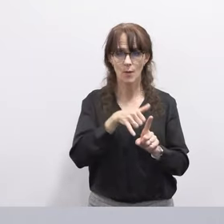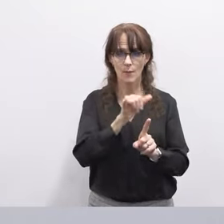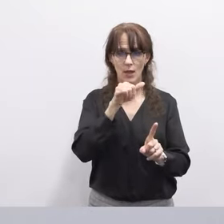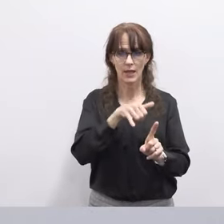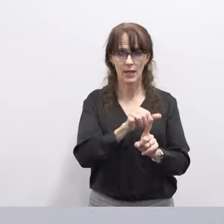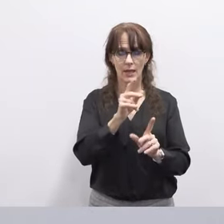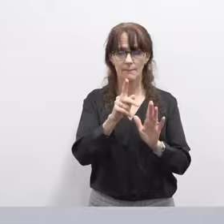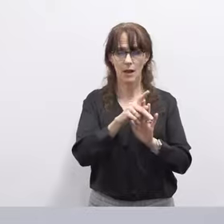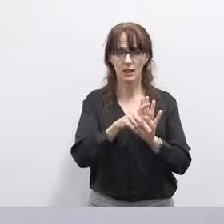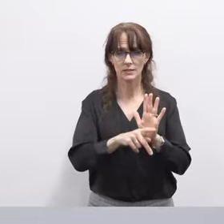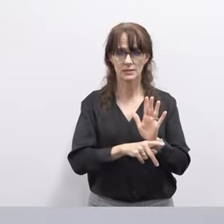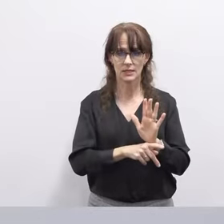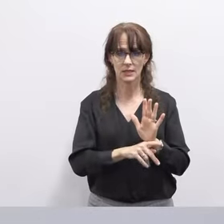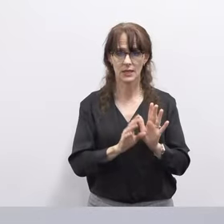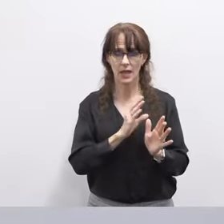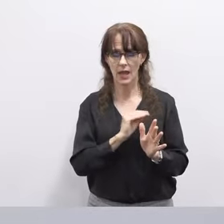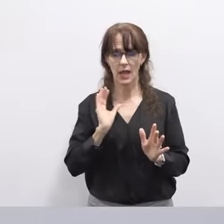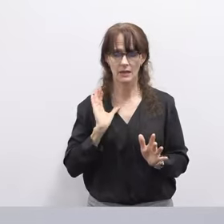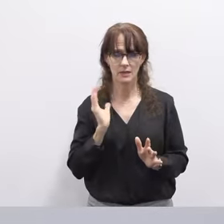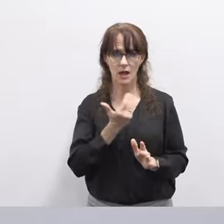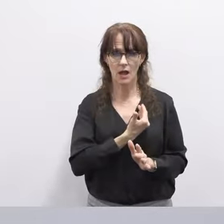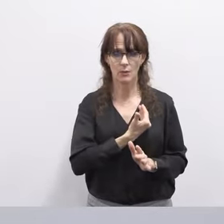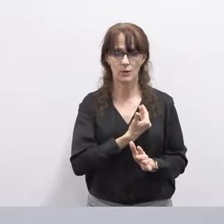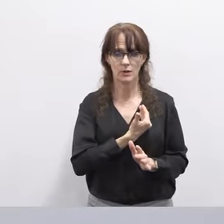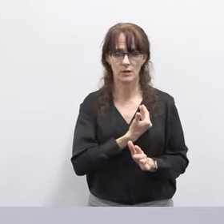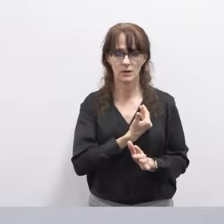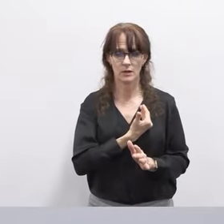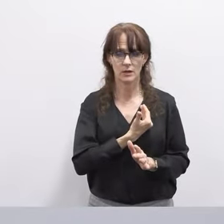policy and our